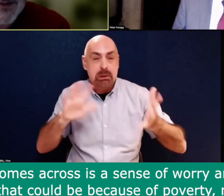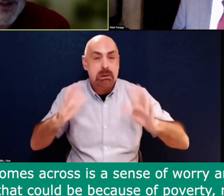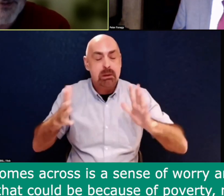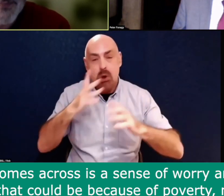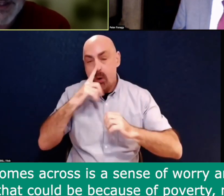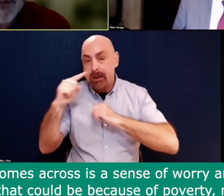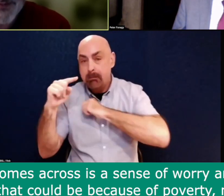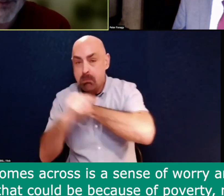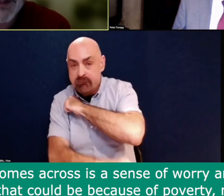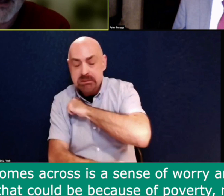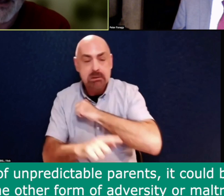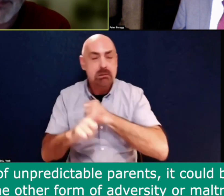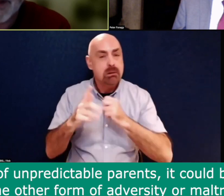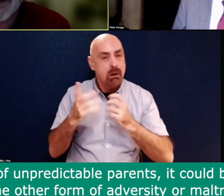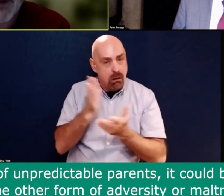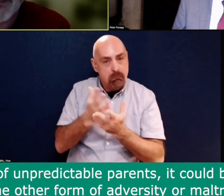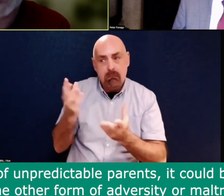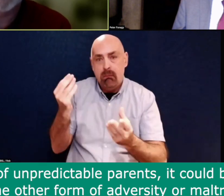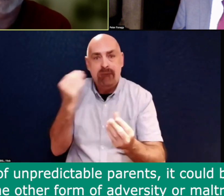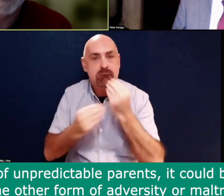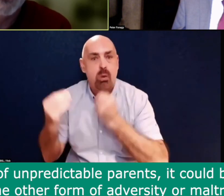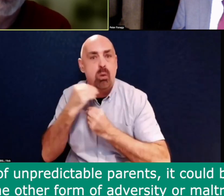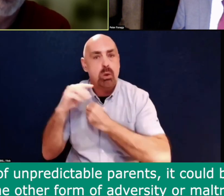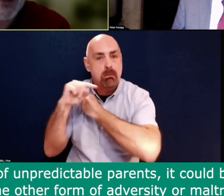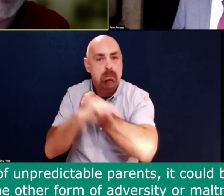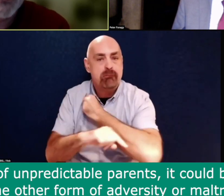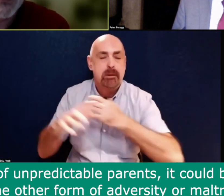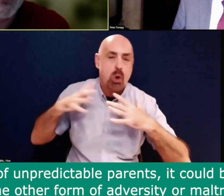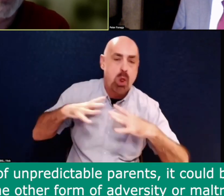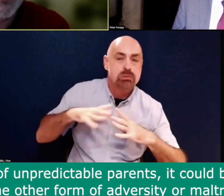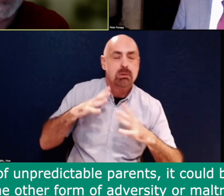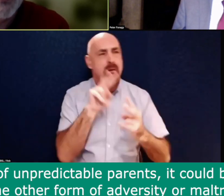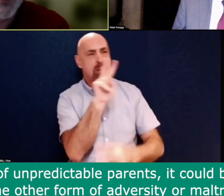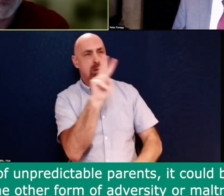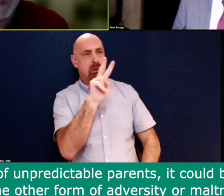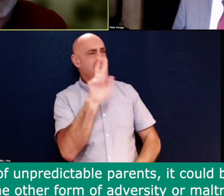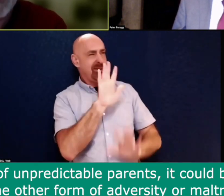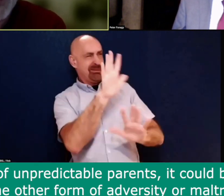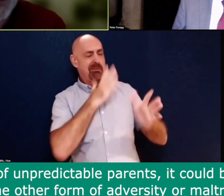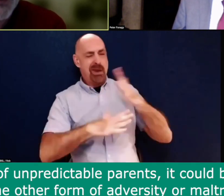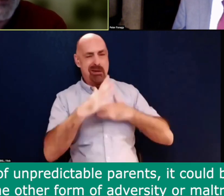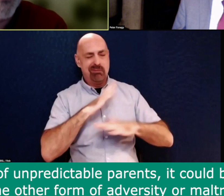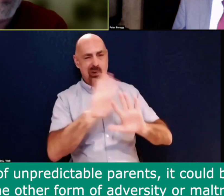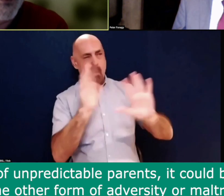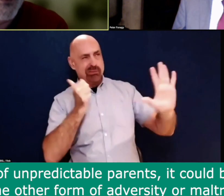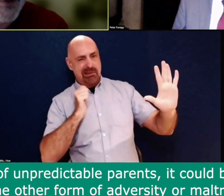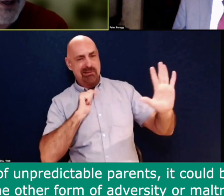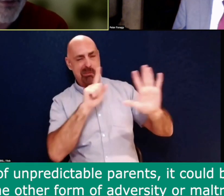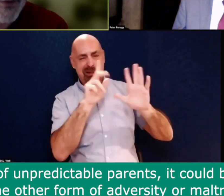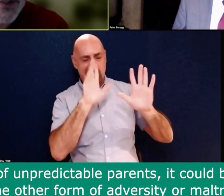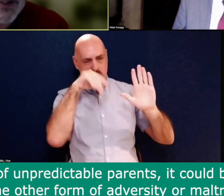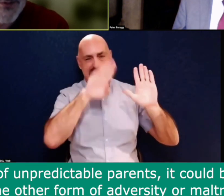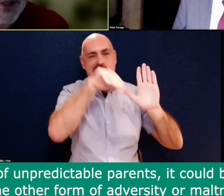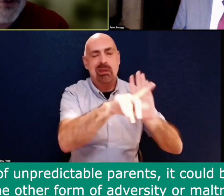poverty, material poverty. It could be because of unpredictable parents. It could be because of worry about some other form